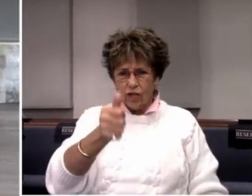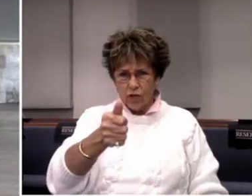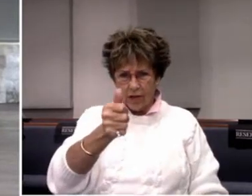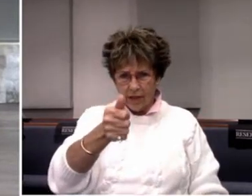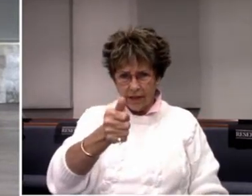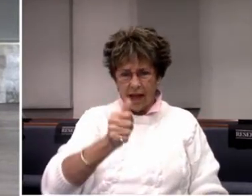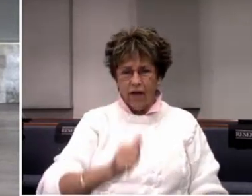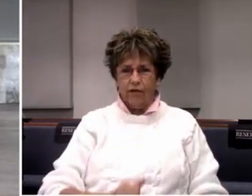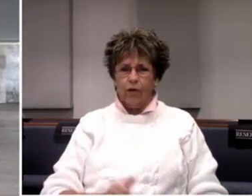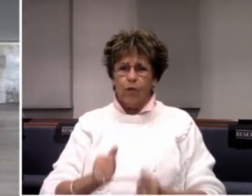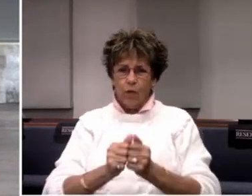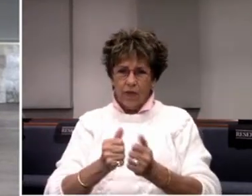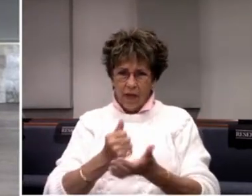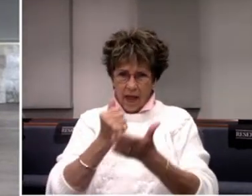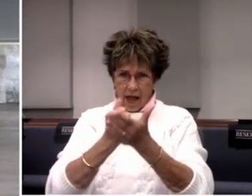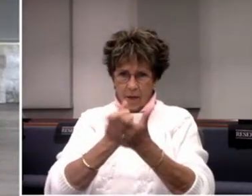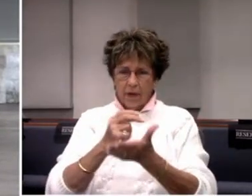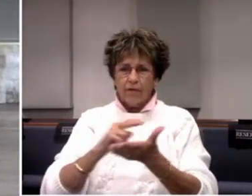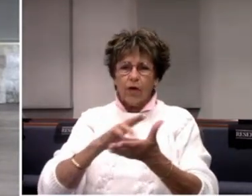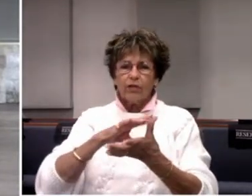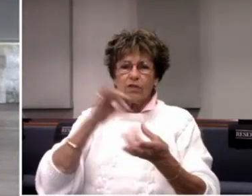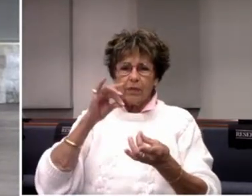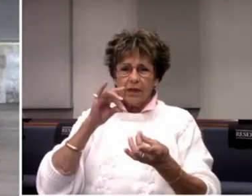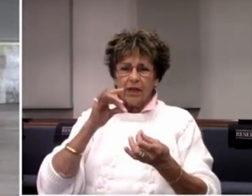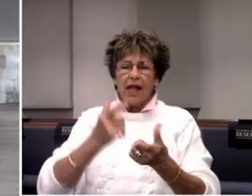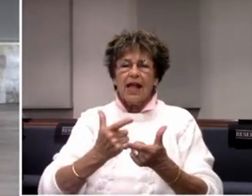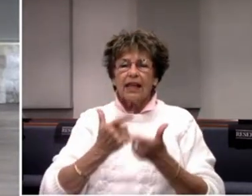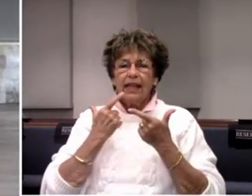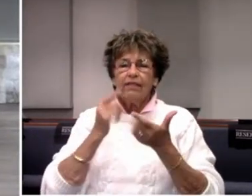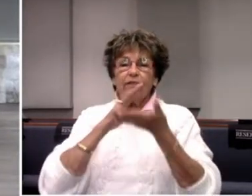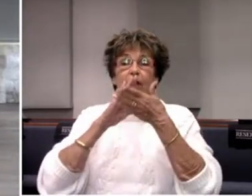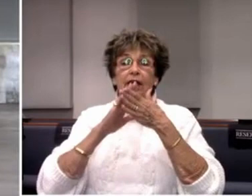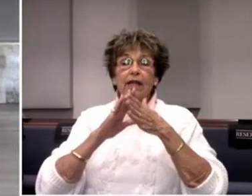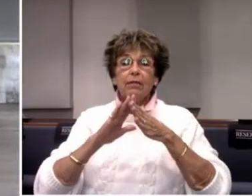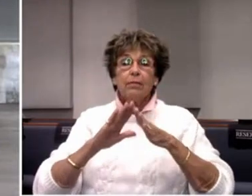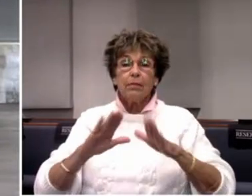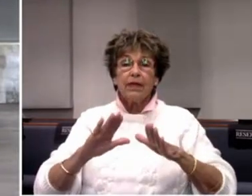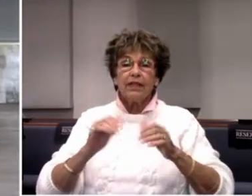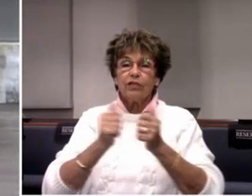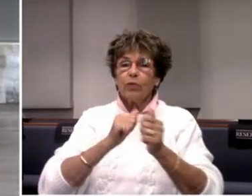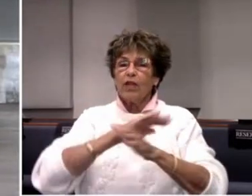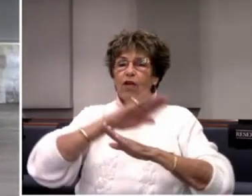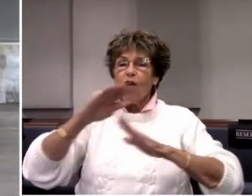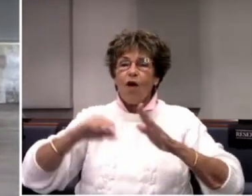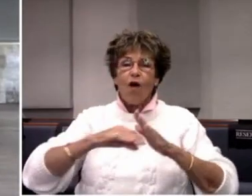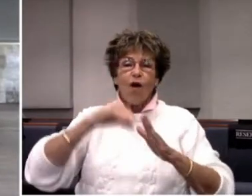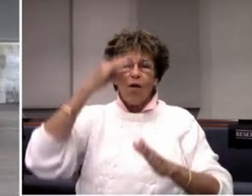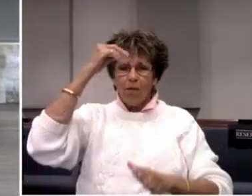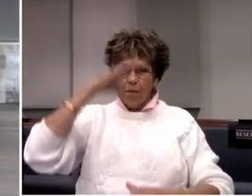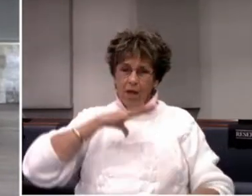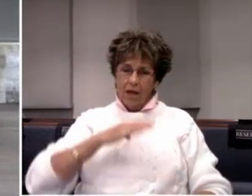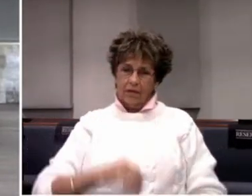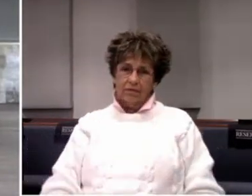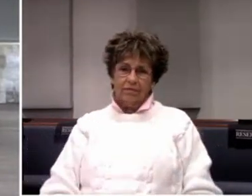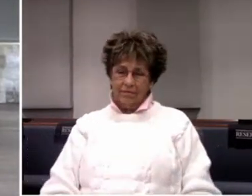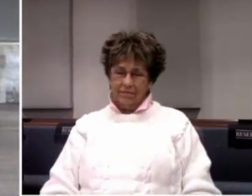of the Holy Spirit, live peaceably with all men.